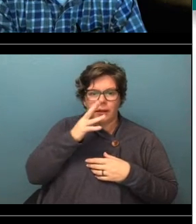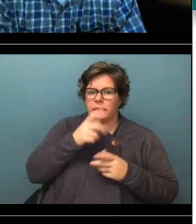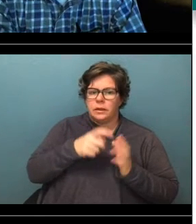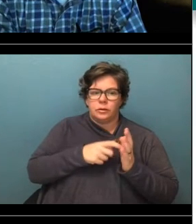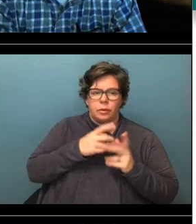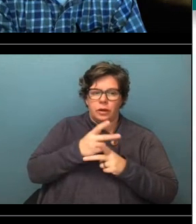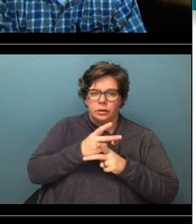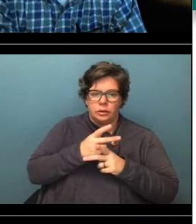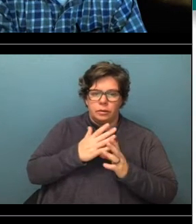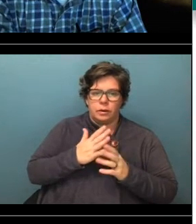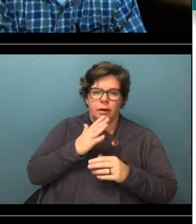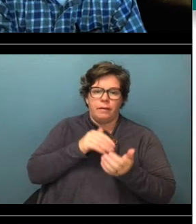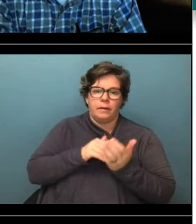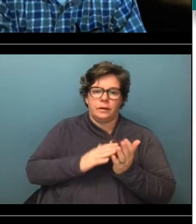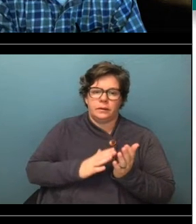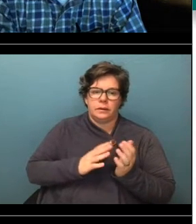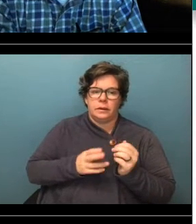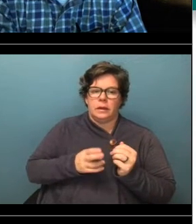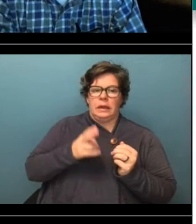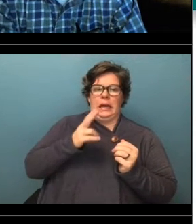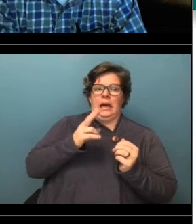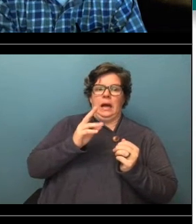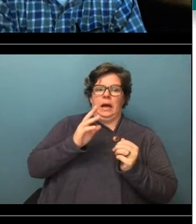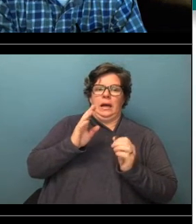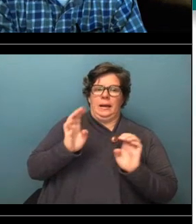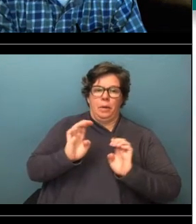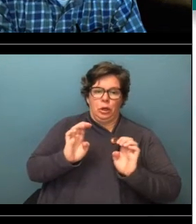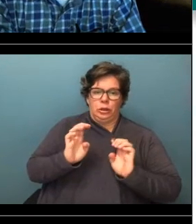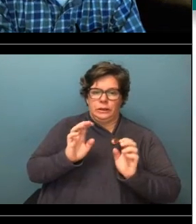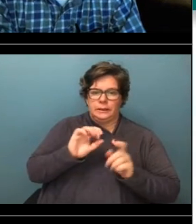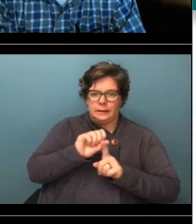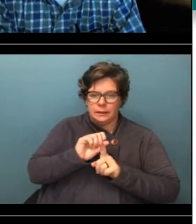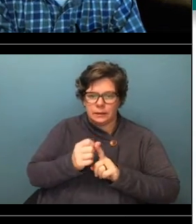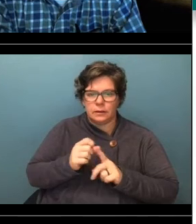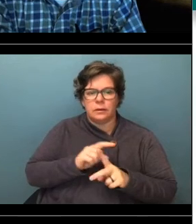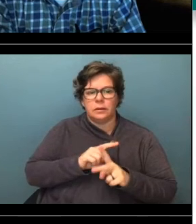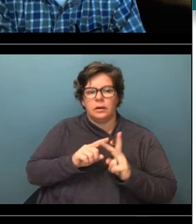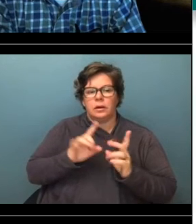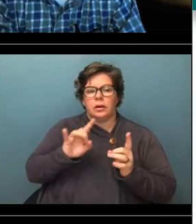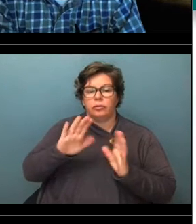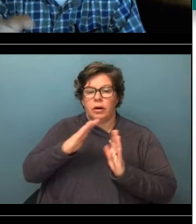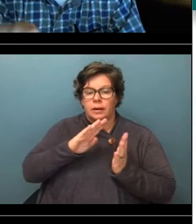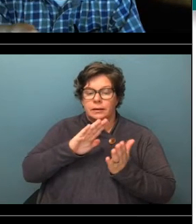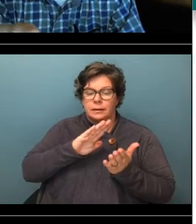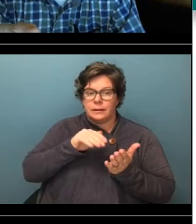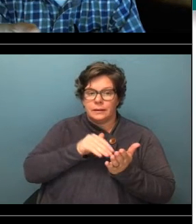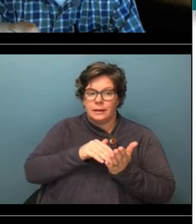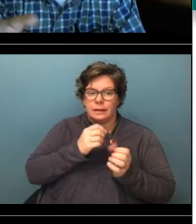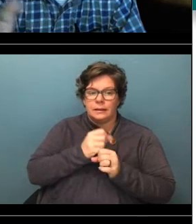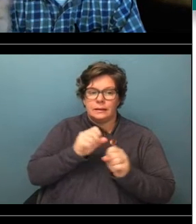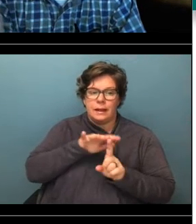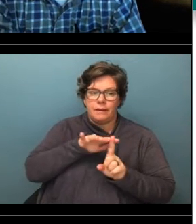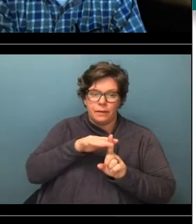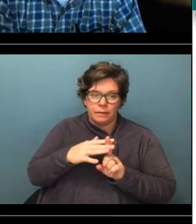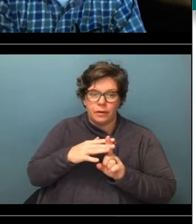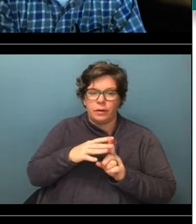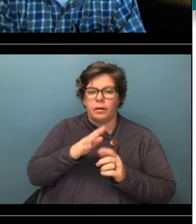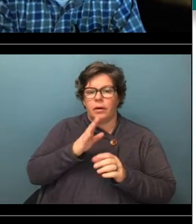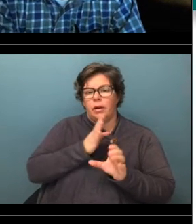from a physician in a high acuity setting, such as a hospital. Crisis centers may also function as a safe environment for